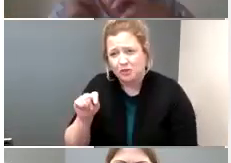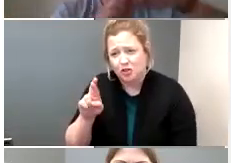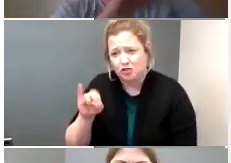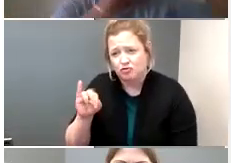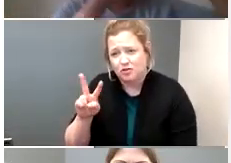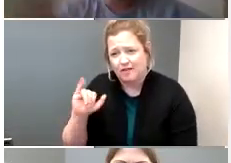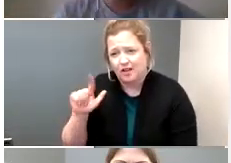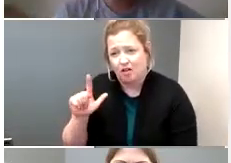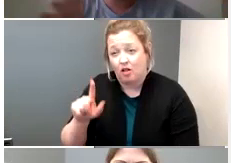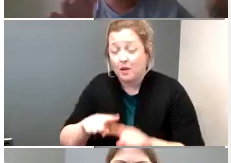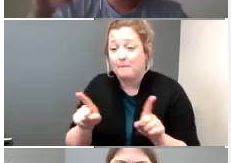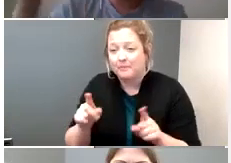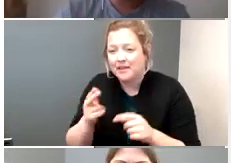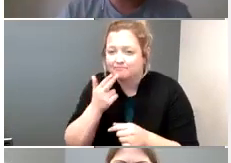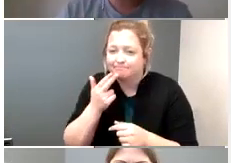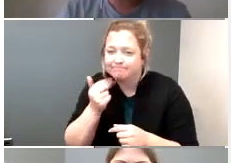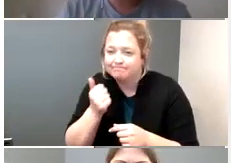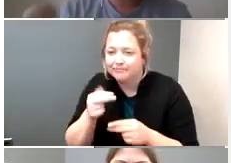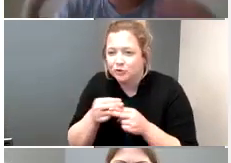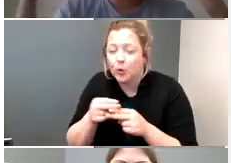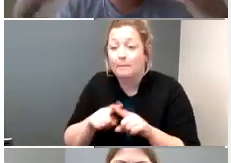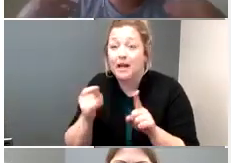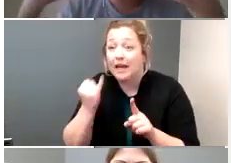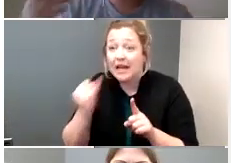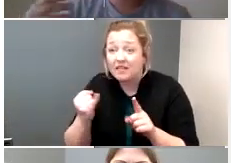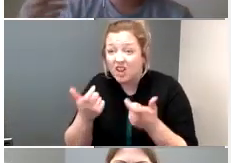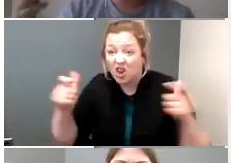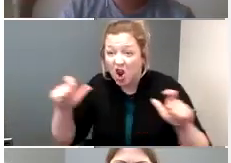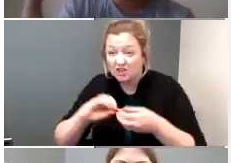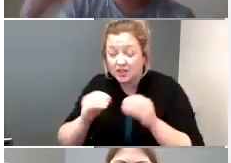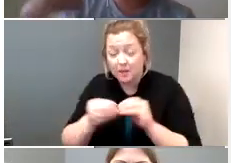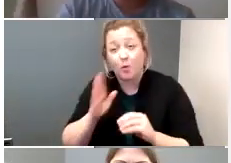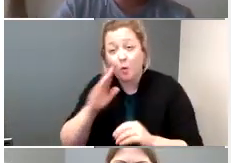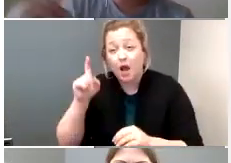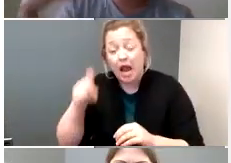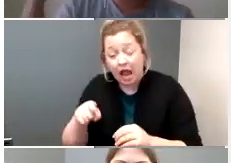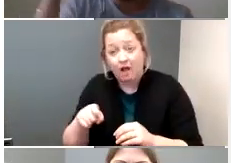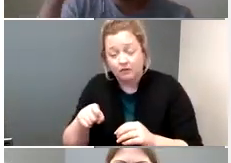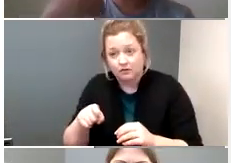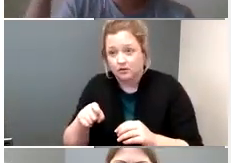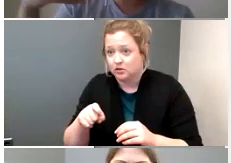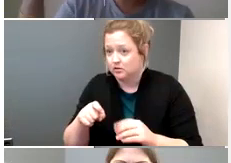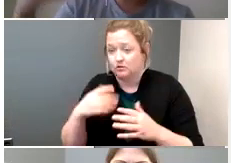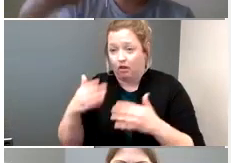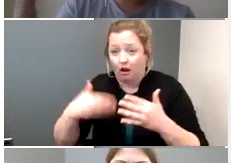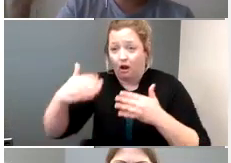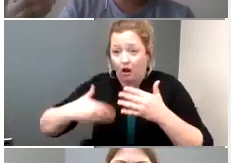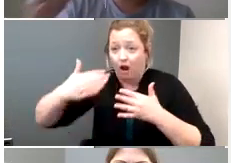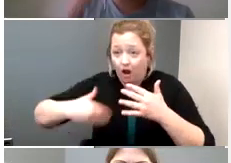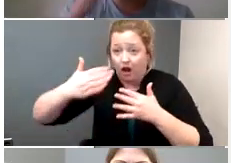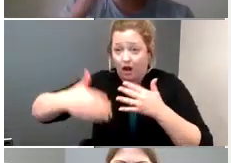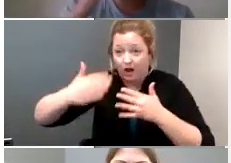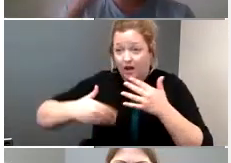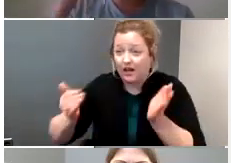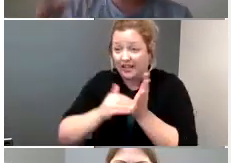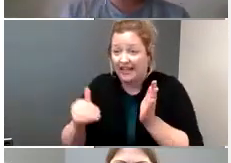number, we would have to again go through the entire tree, maybe compute many things redundantly again and again